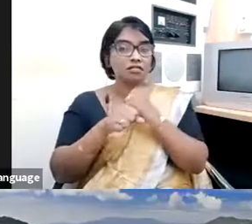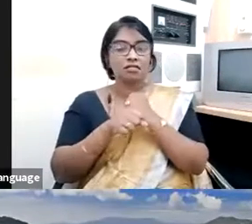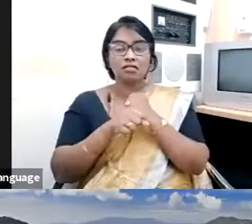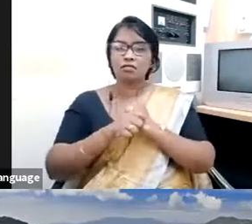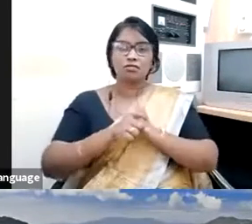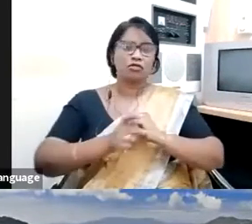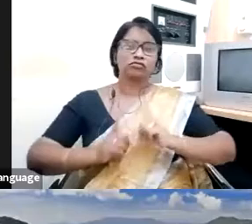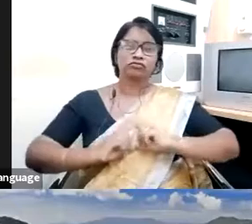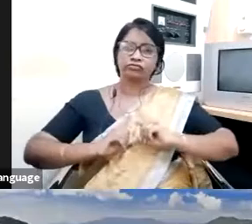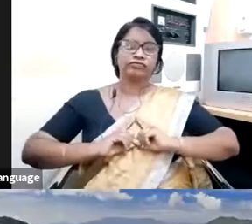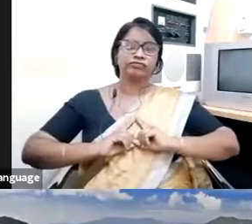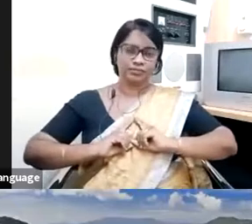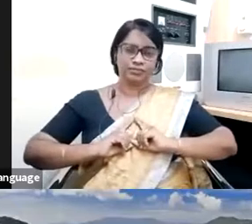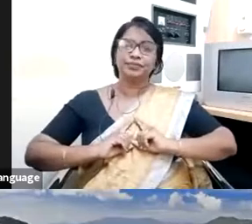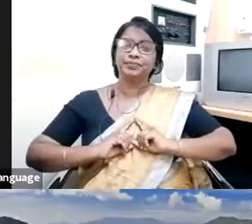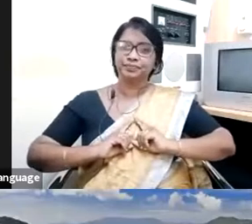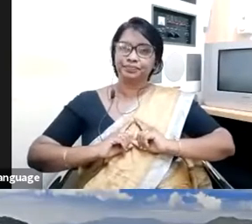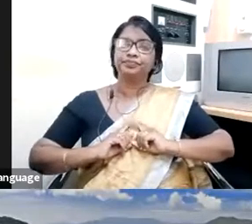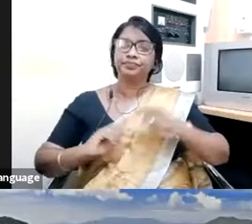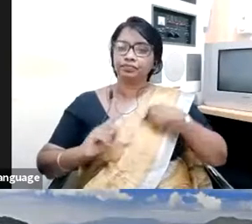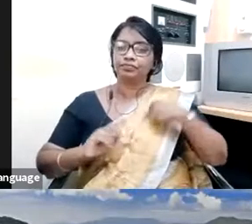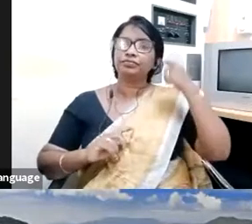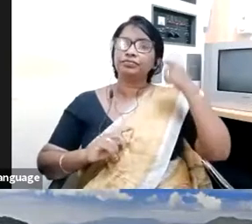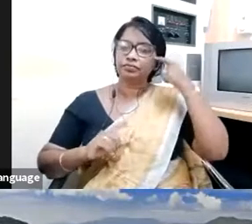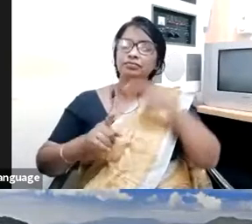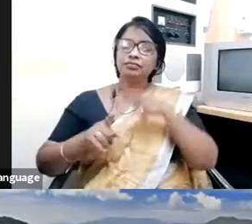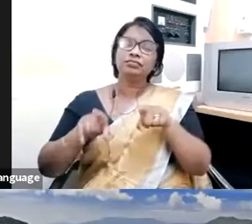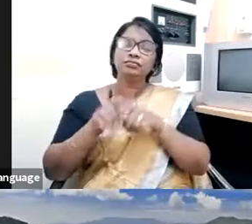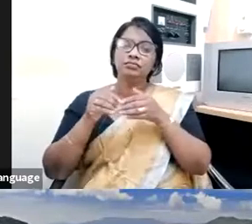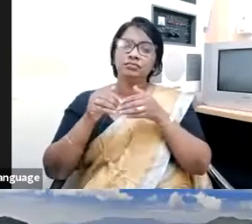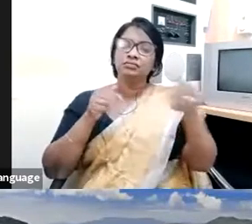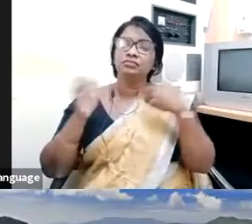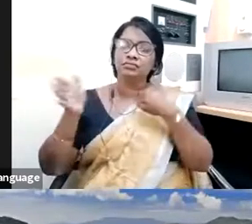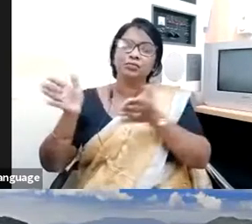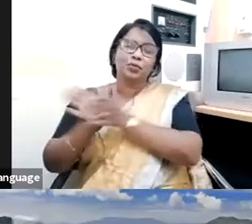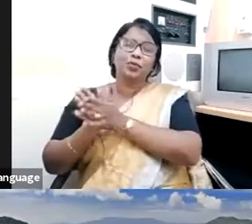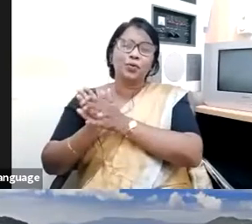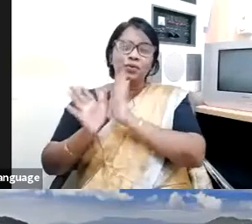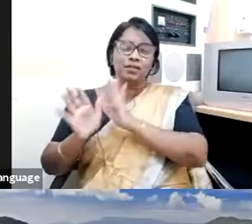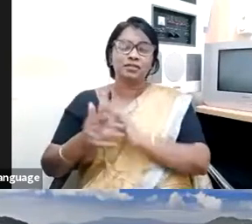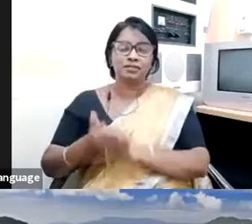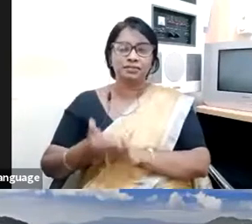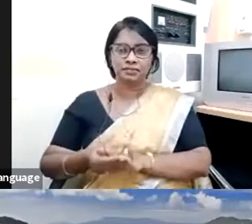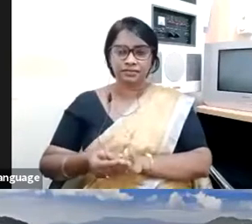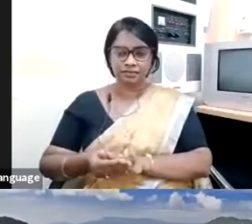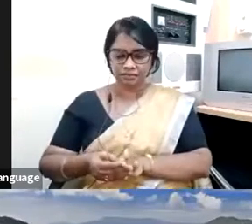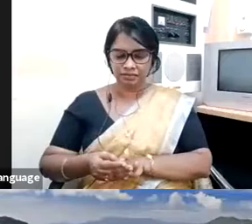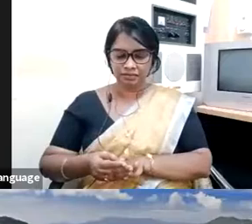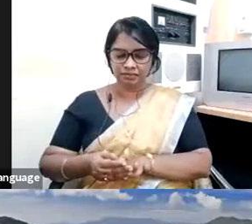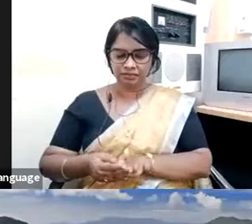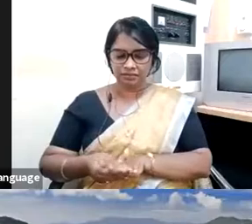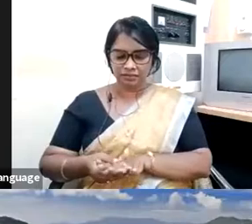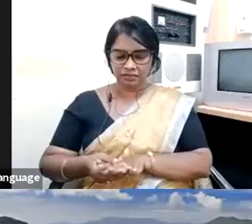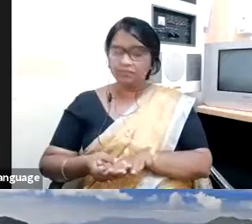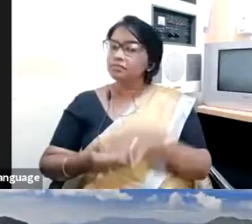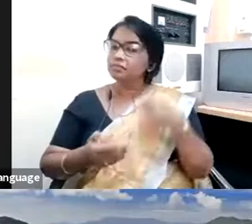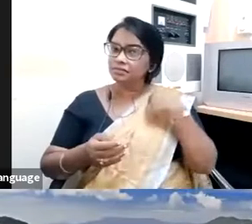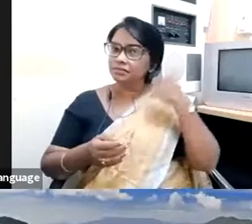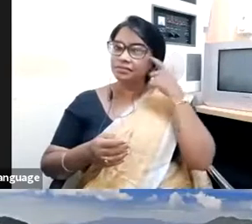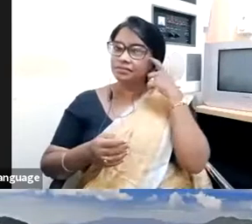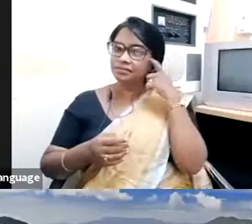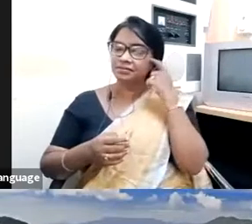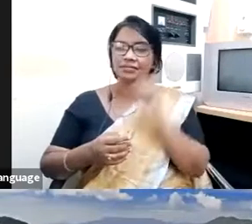to stand on, Ravi. So which has never been there before. So I think, in response to the lady who